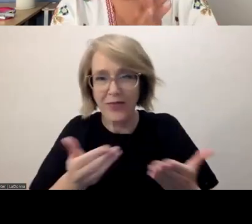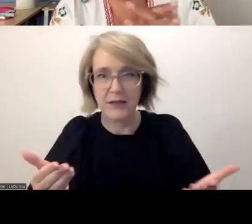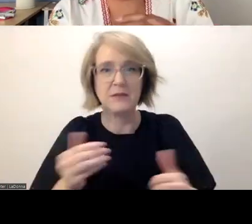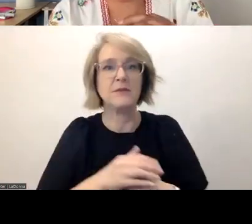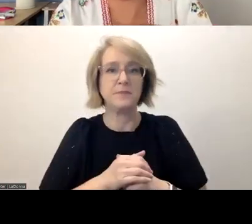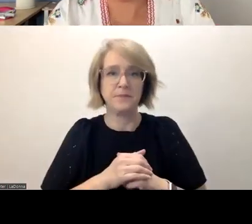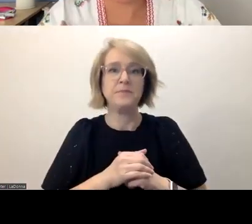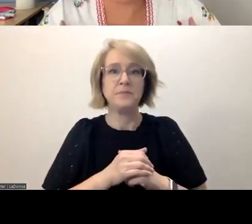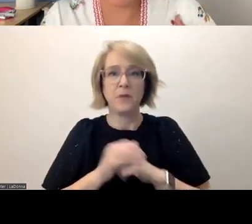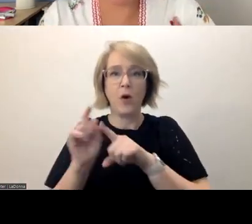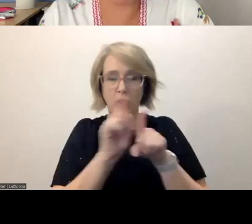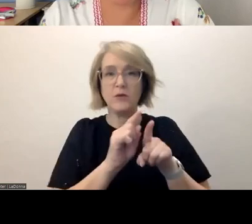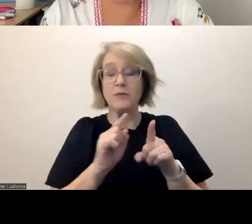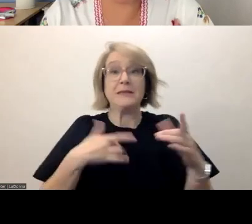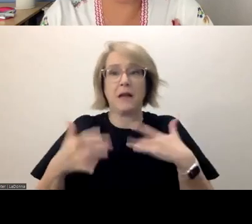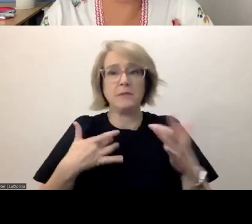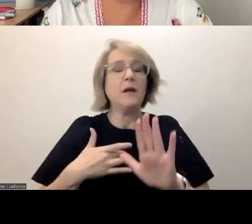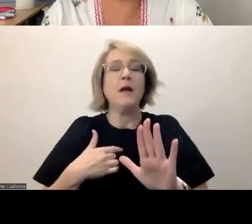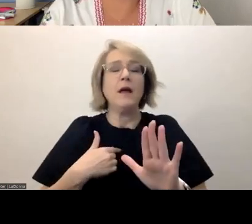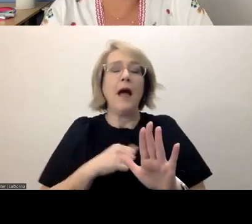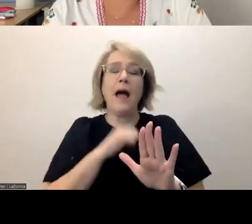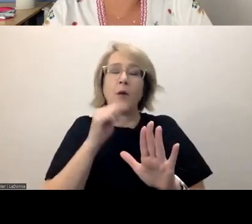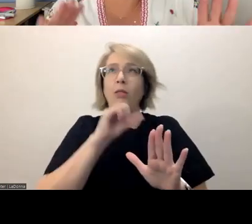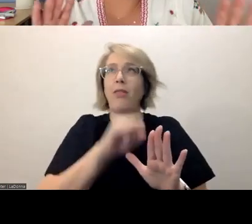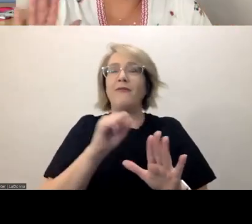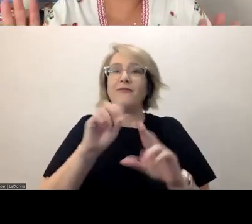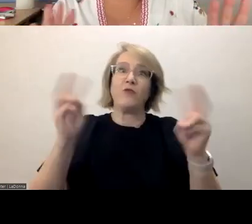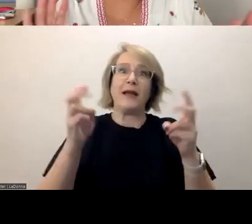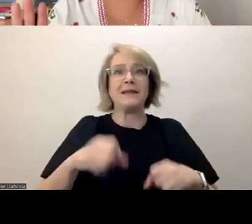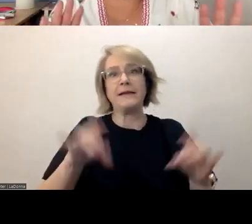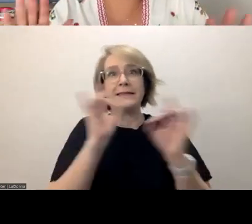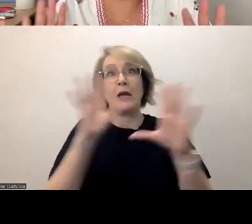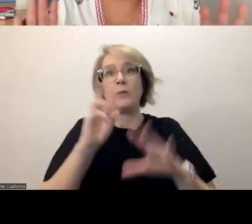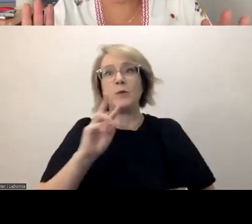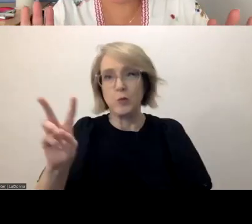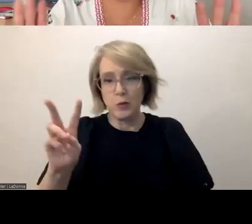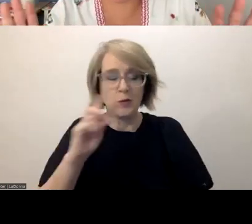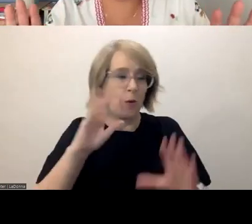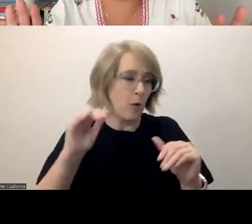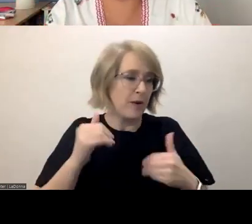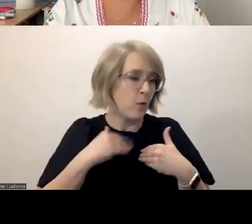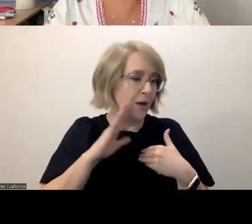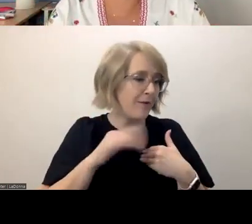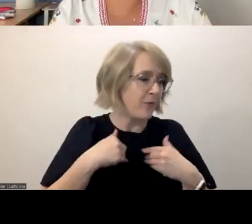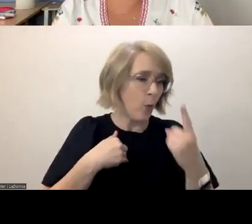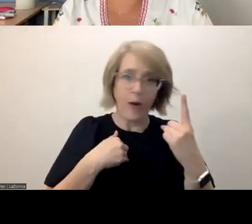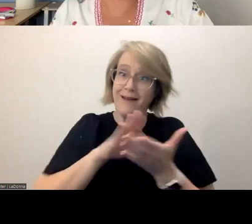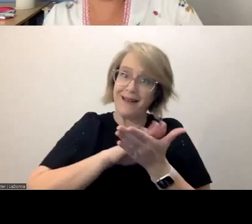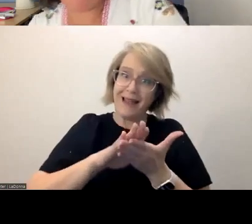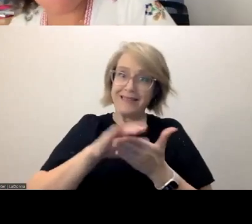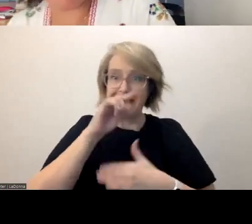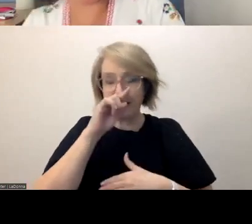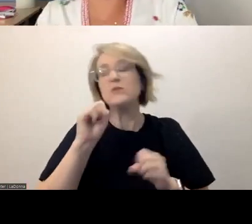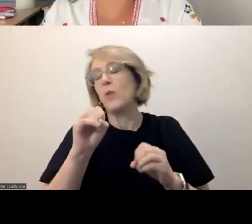say. And also just excited. I'm not a fan of terrible twos. So my hope is that we'll have the one kid who's nice. So